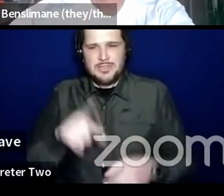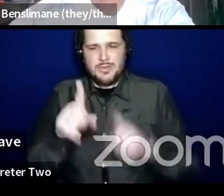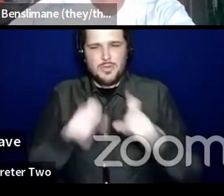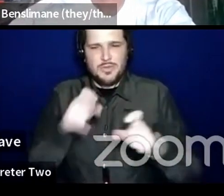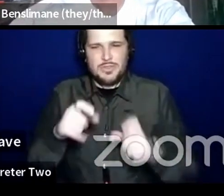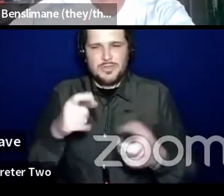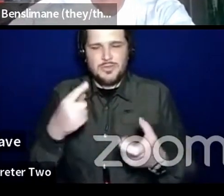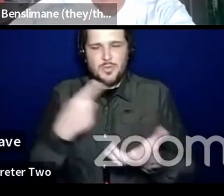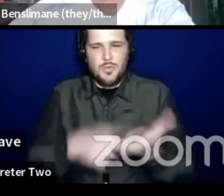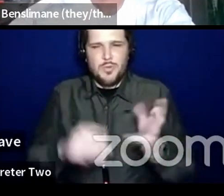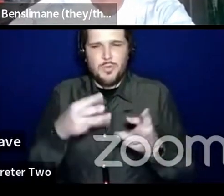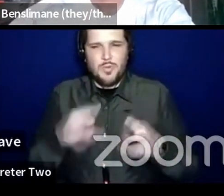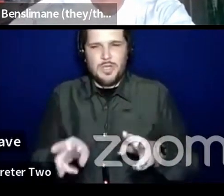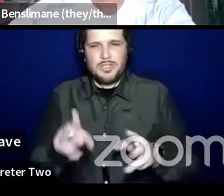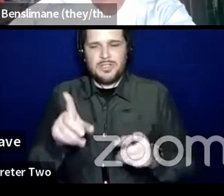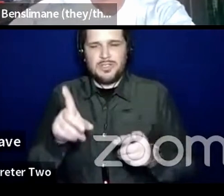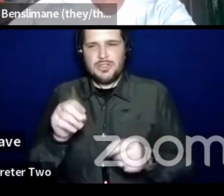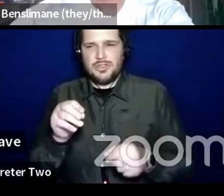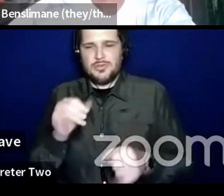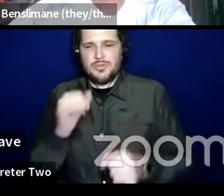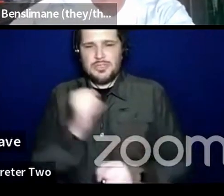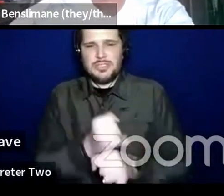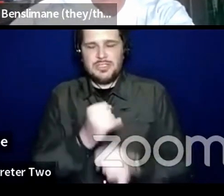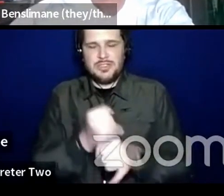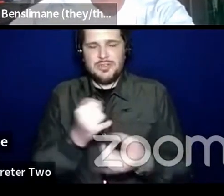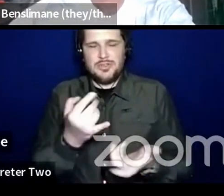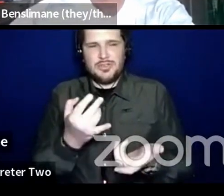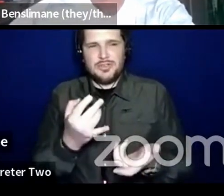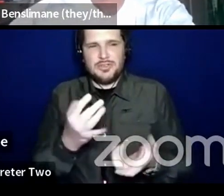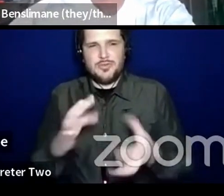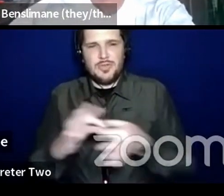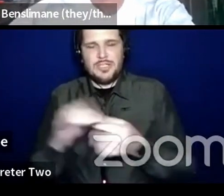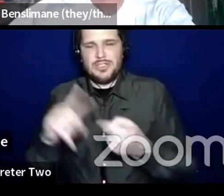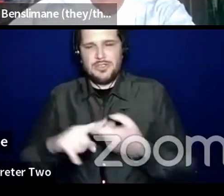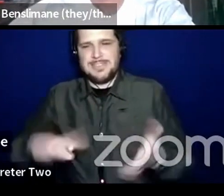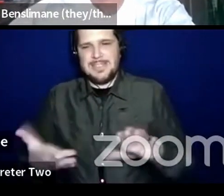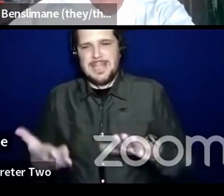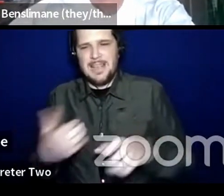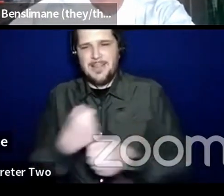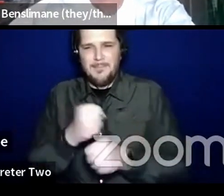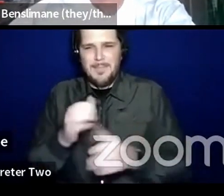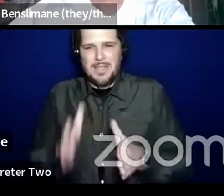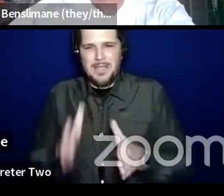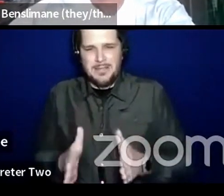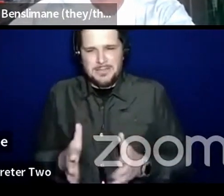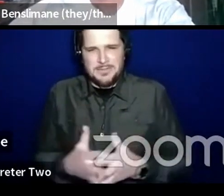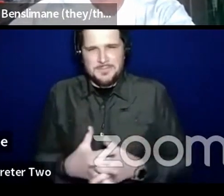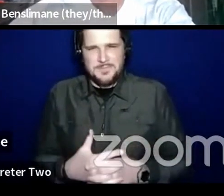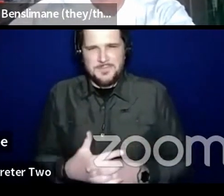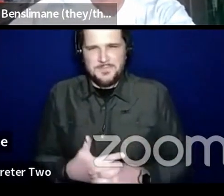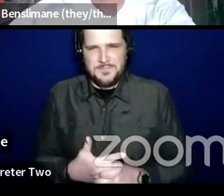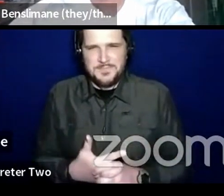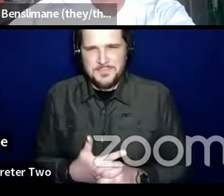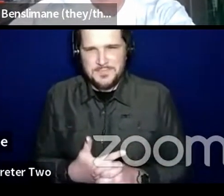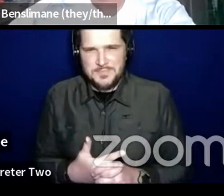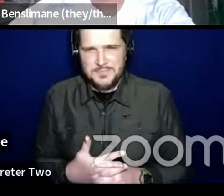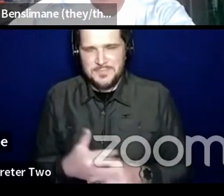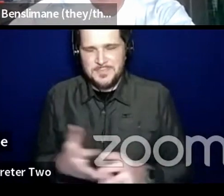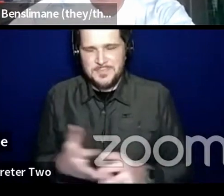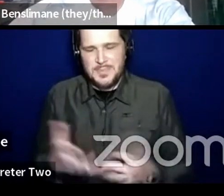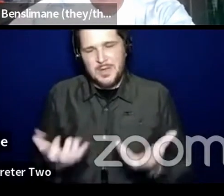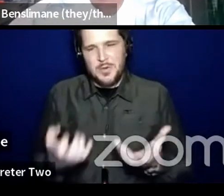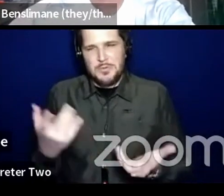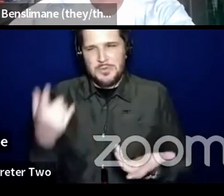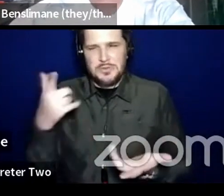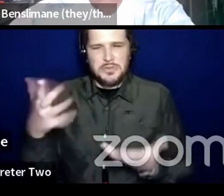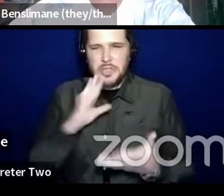do institutions engage in death making? And you guys have kind of spoken to this, but I guess we're just fleshing this question out a bit more.